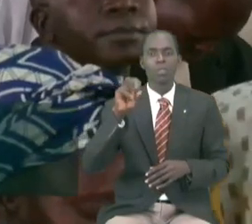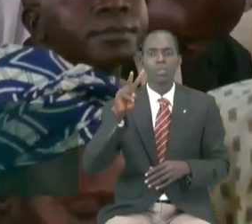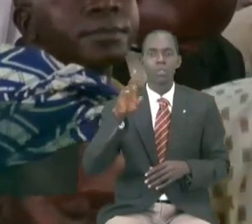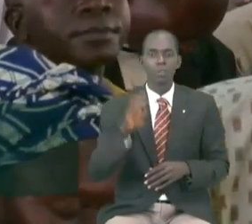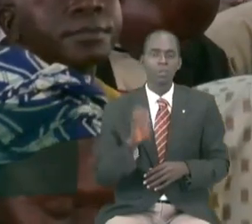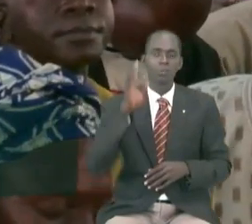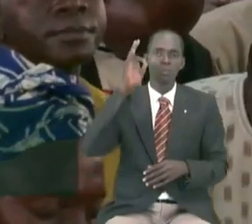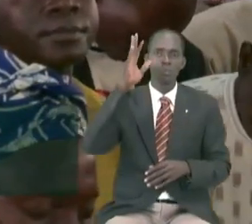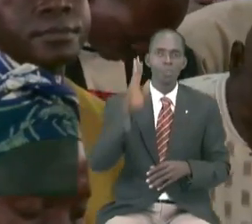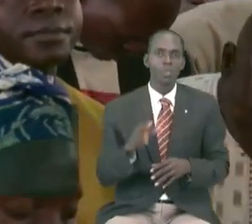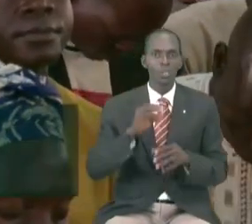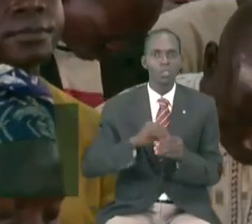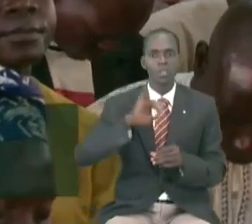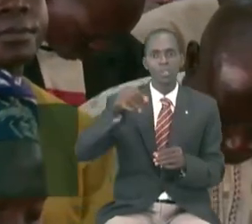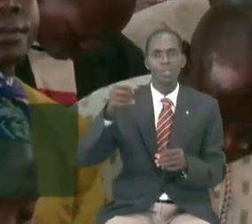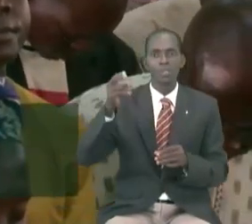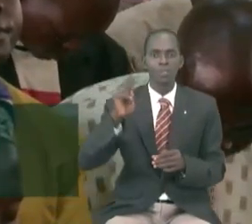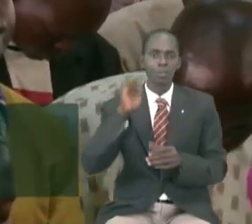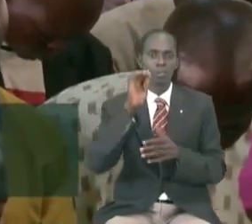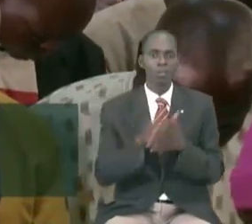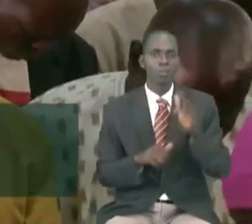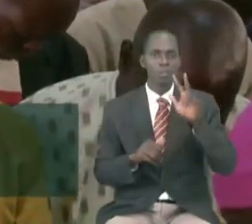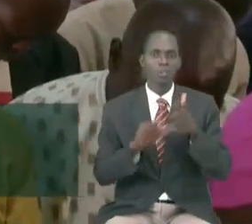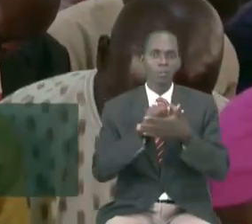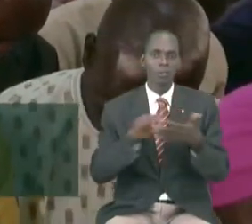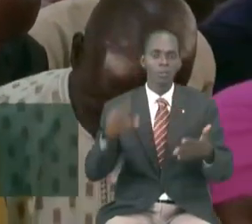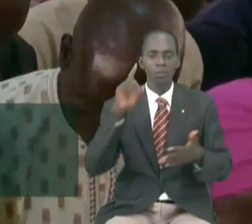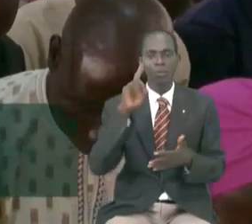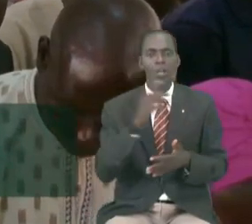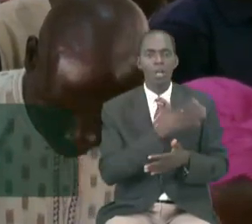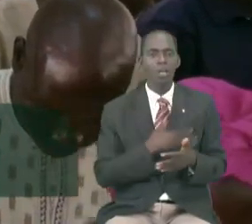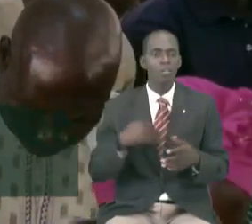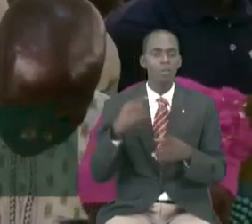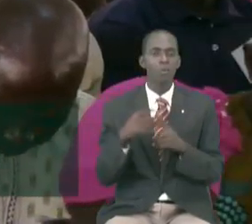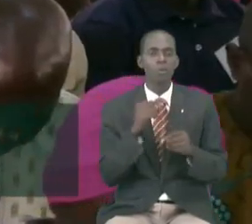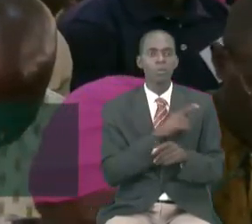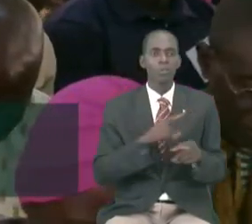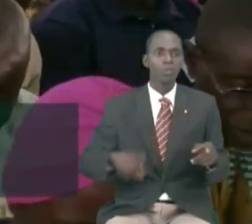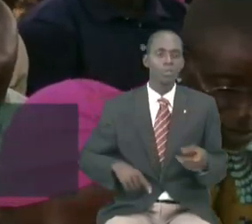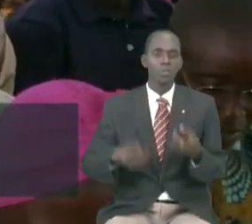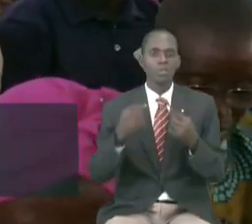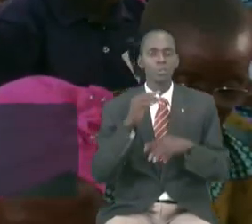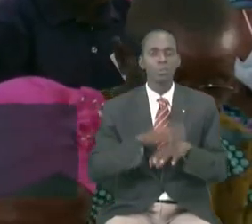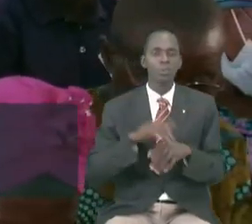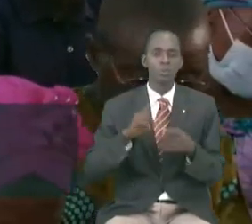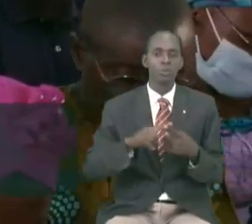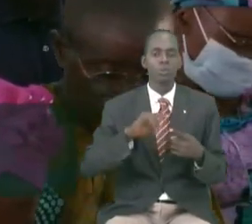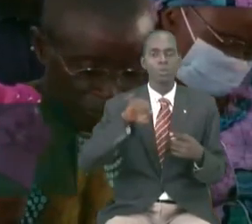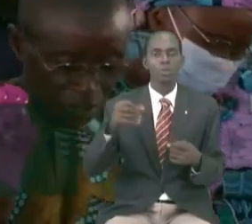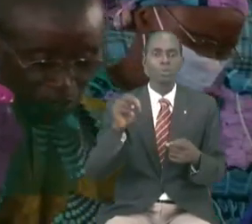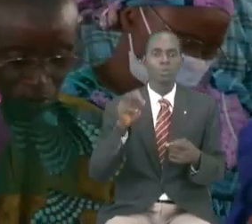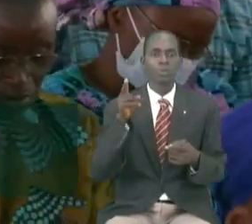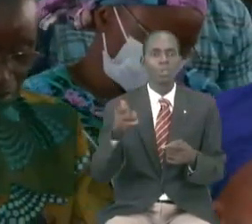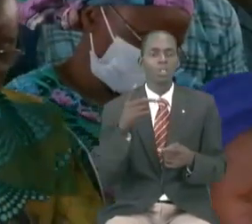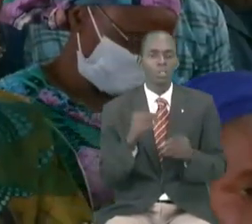Jonah the second time. You think that if we keep on